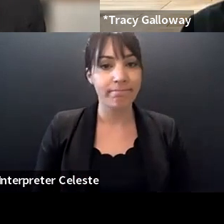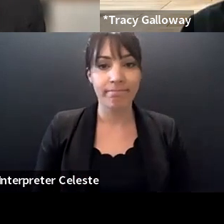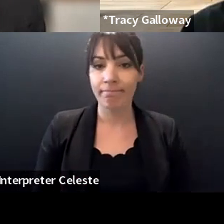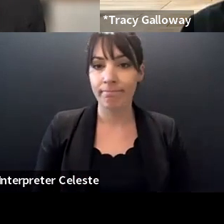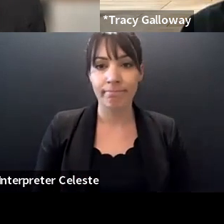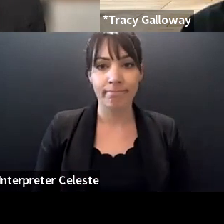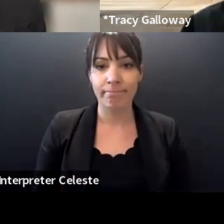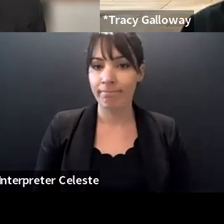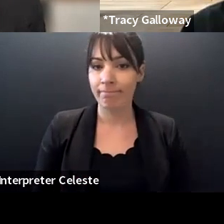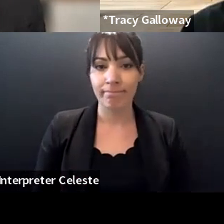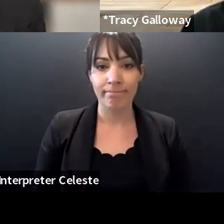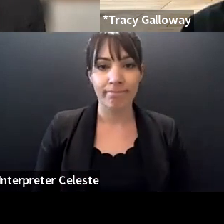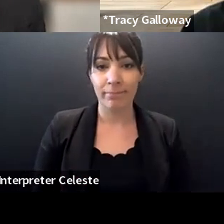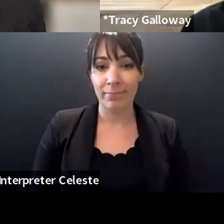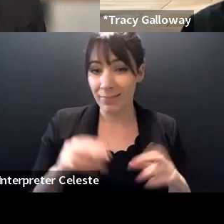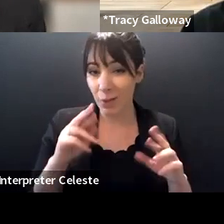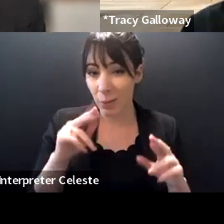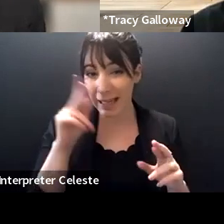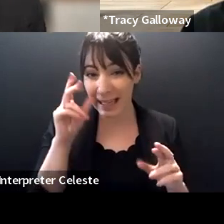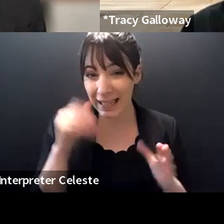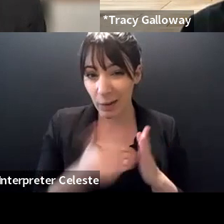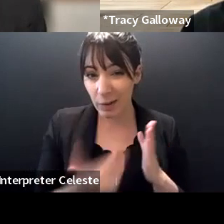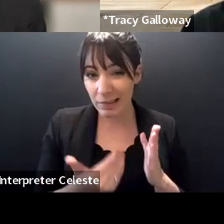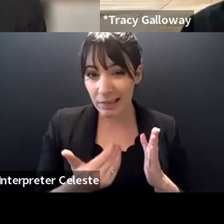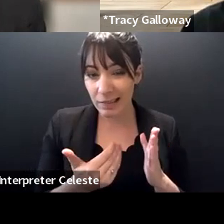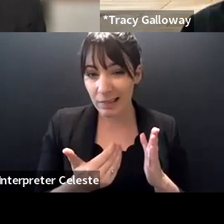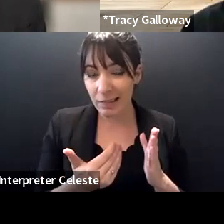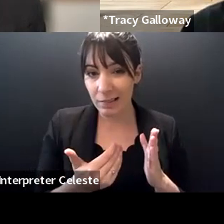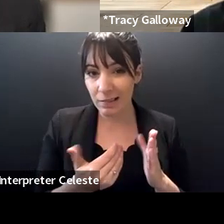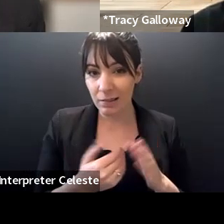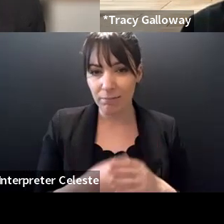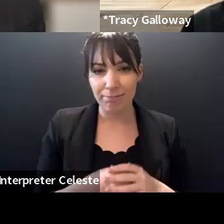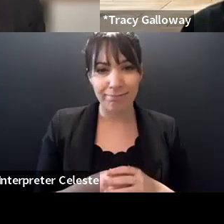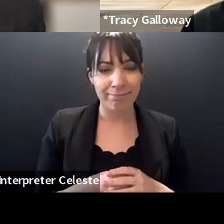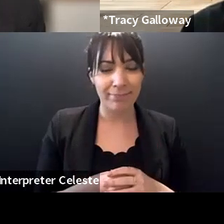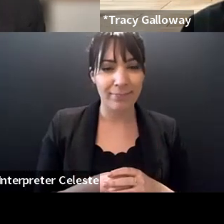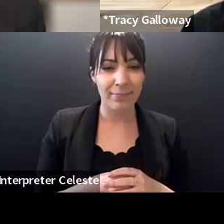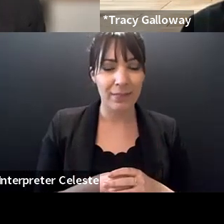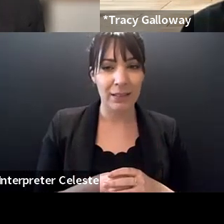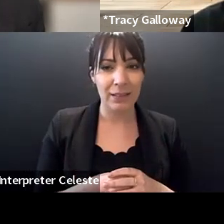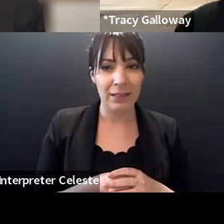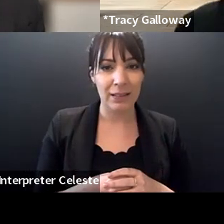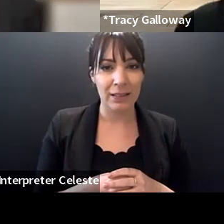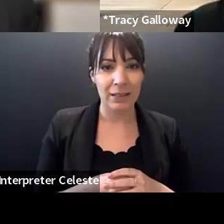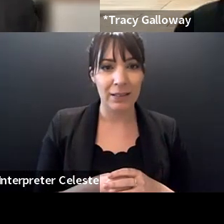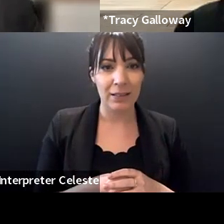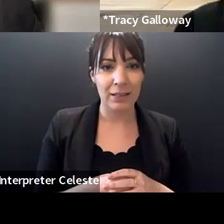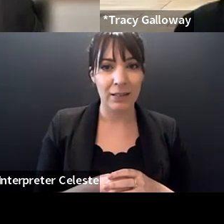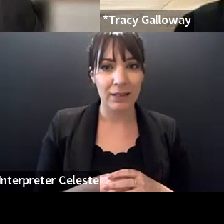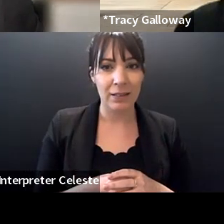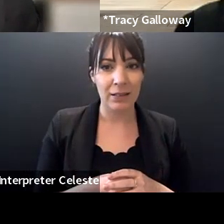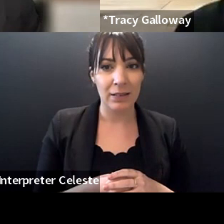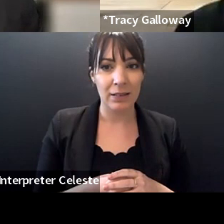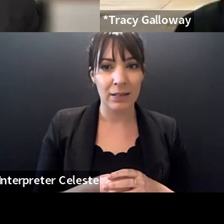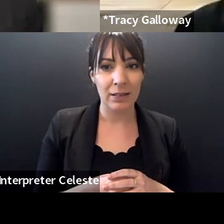Hopefully you can all hear me now. We can now, Tracy. Thank you for points there. Can you hear me